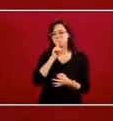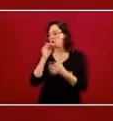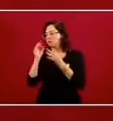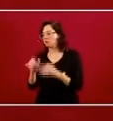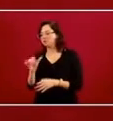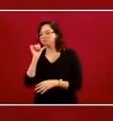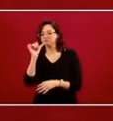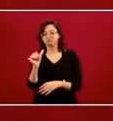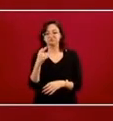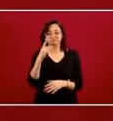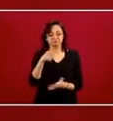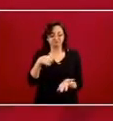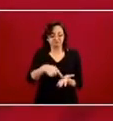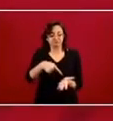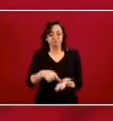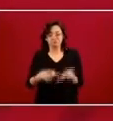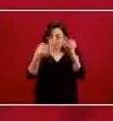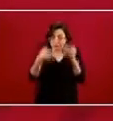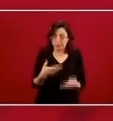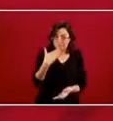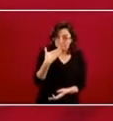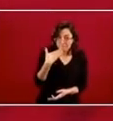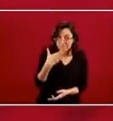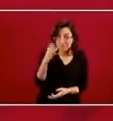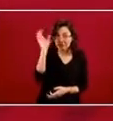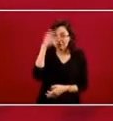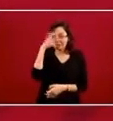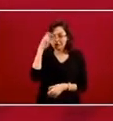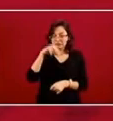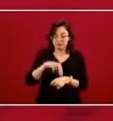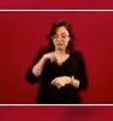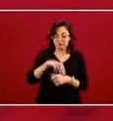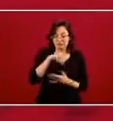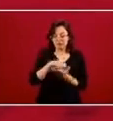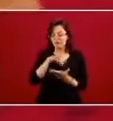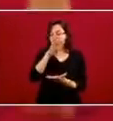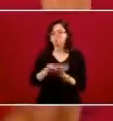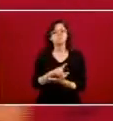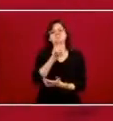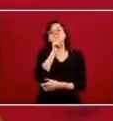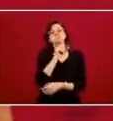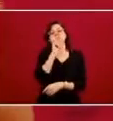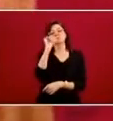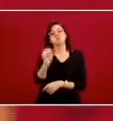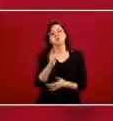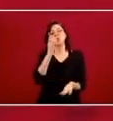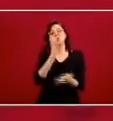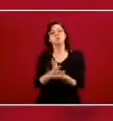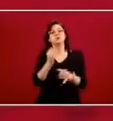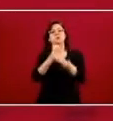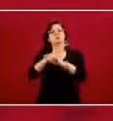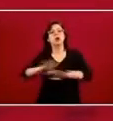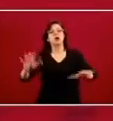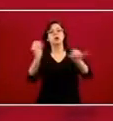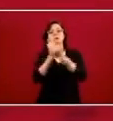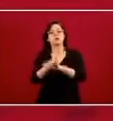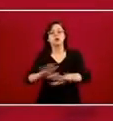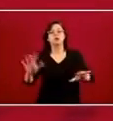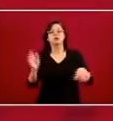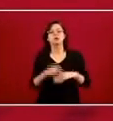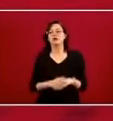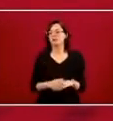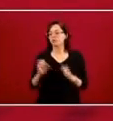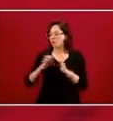influence that a small piece of news, or that is not necessarily based on evidence, sometimes a small piece of news